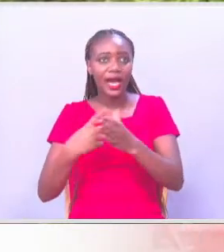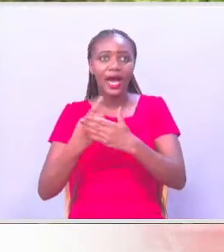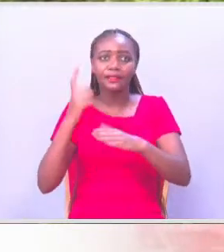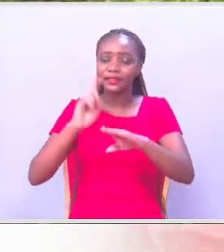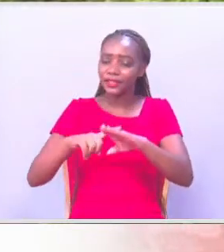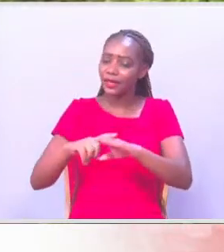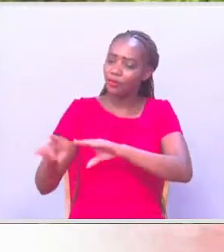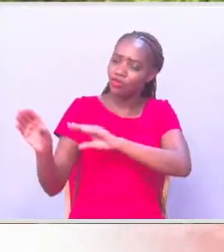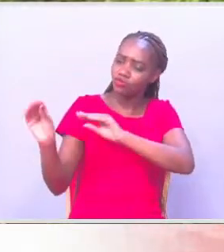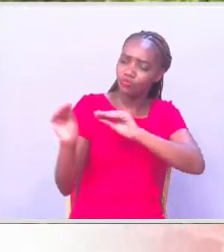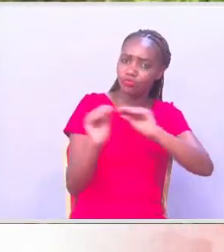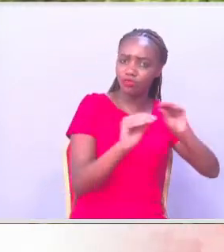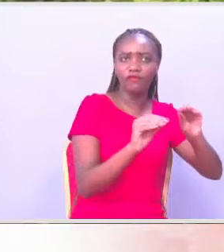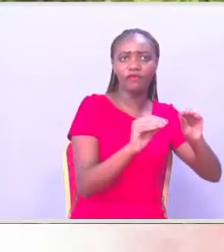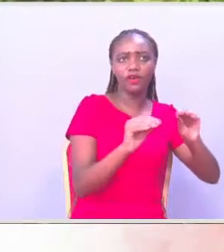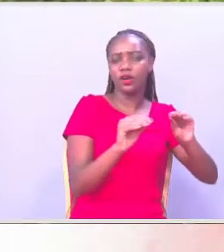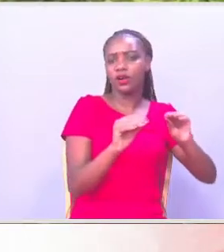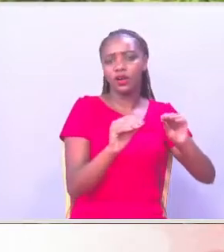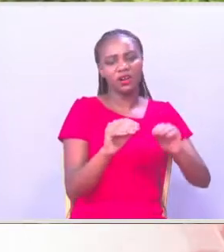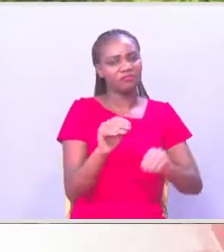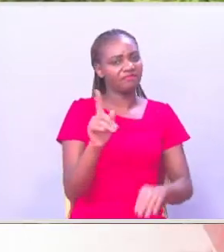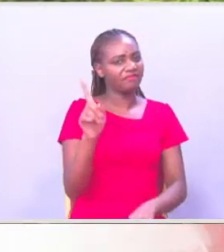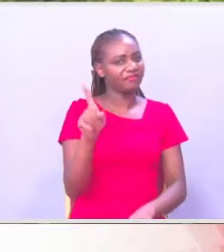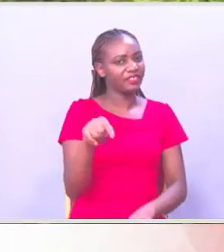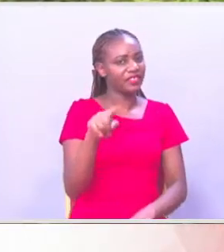of Health, vile ulichukua